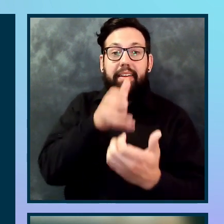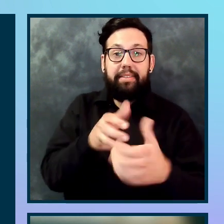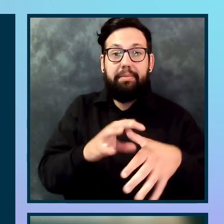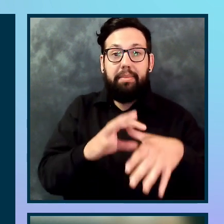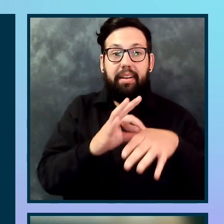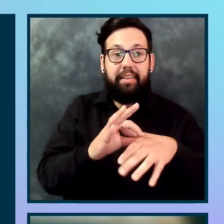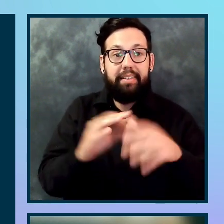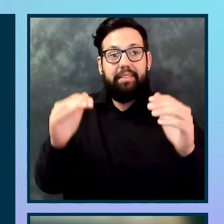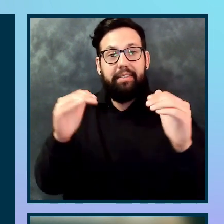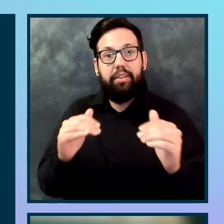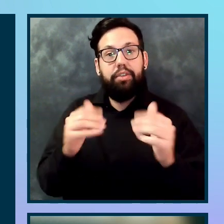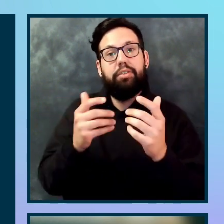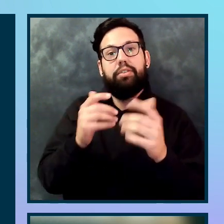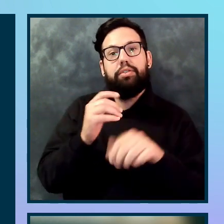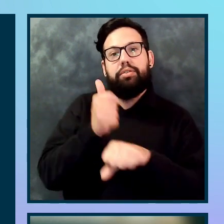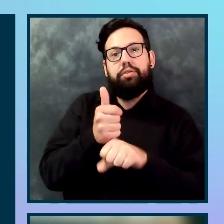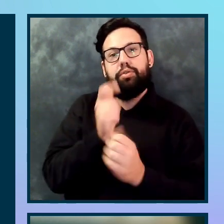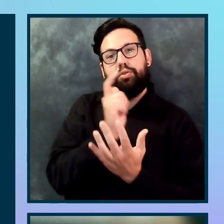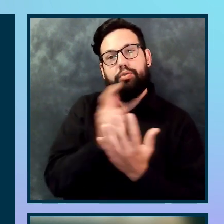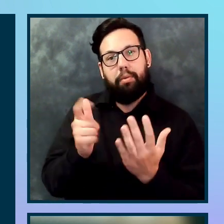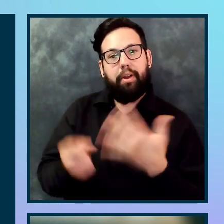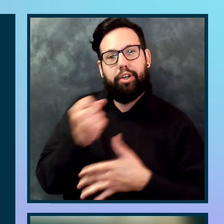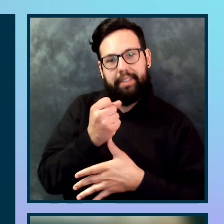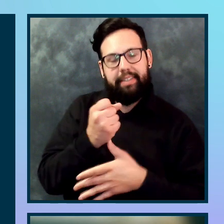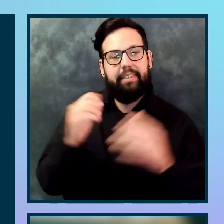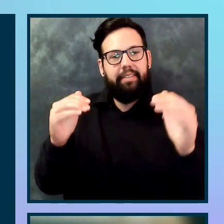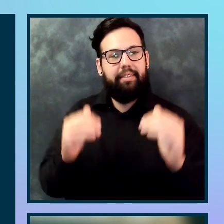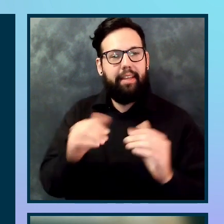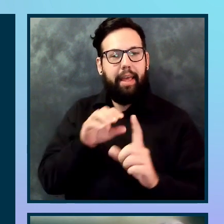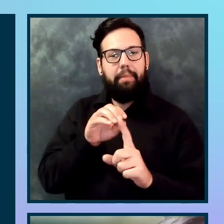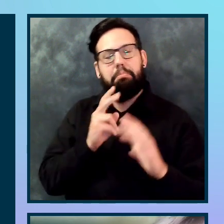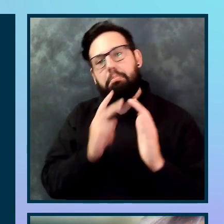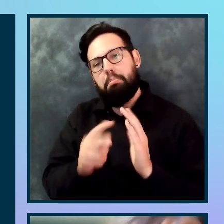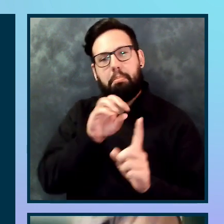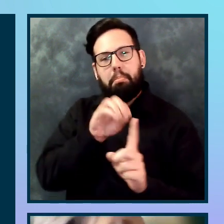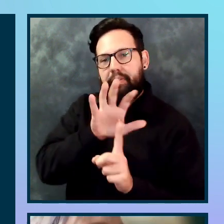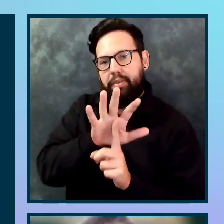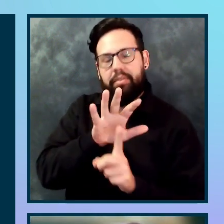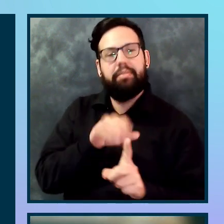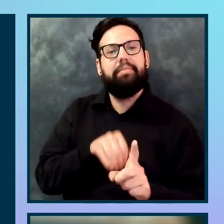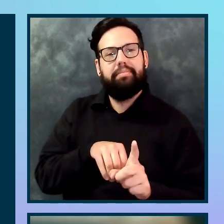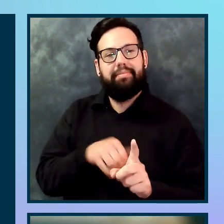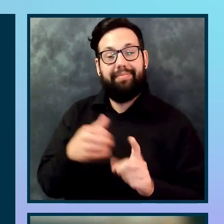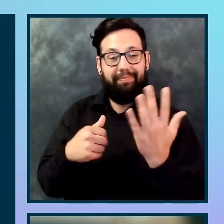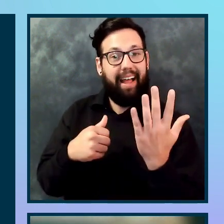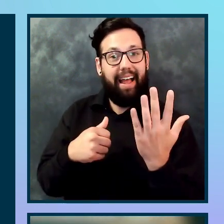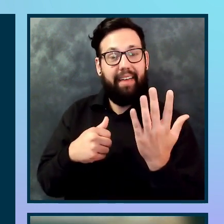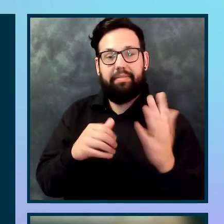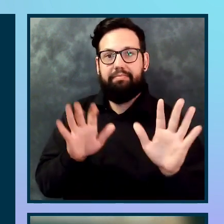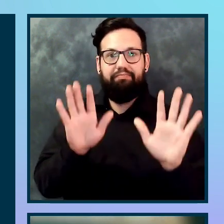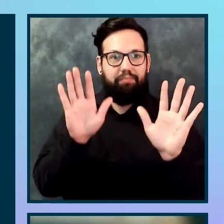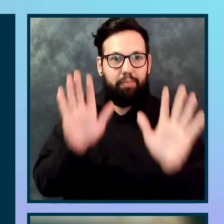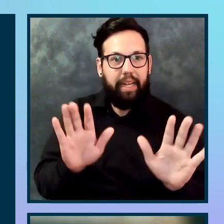accessibility sort priority, and accessibility preview. So 5 very, very good things